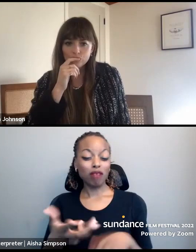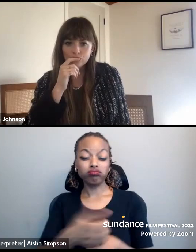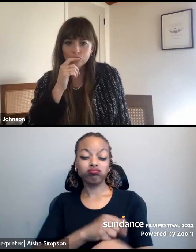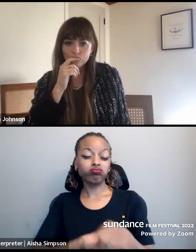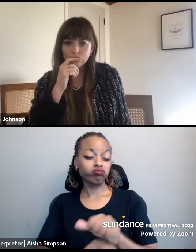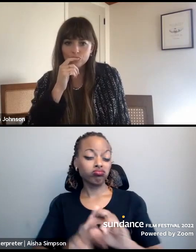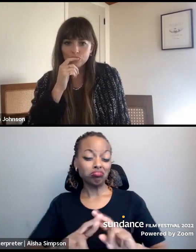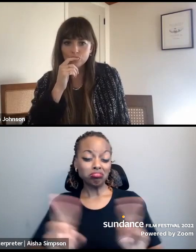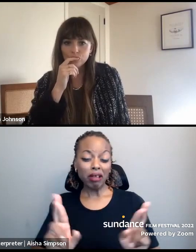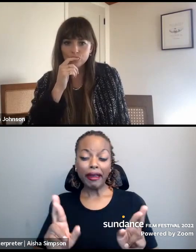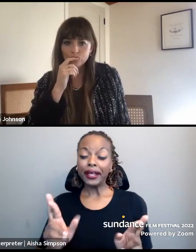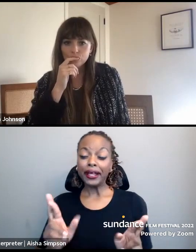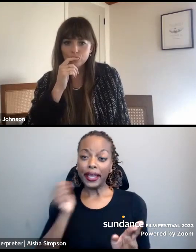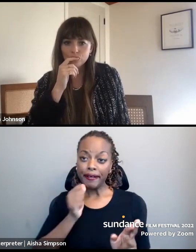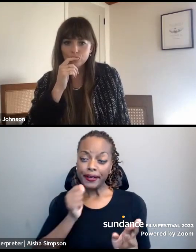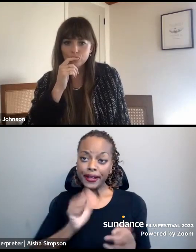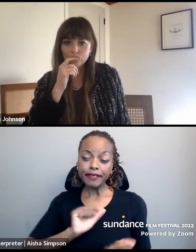moment.